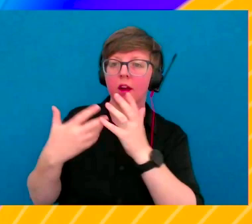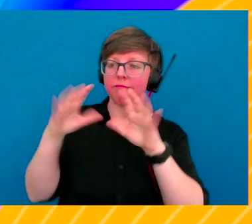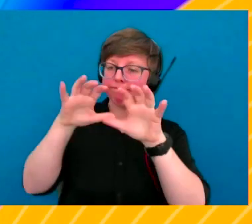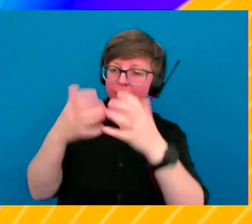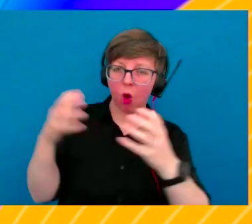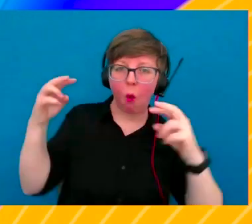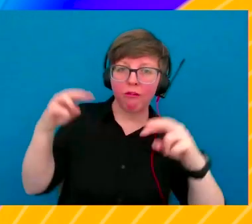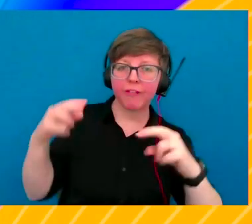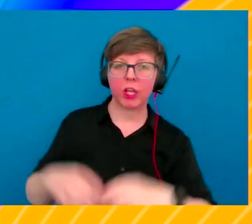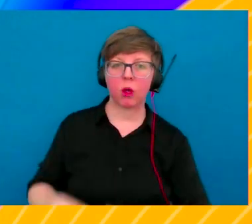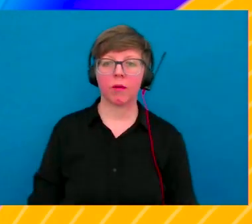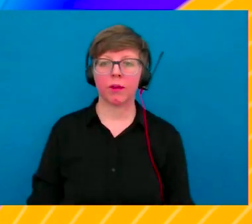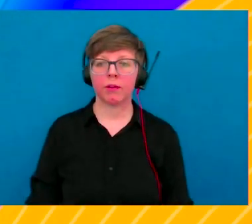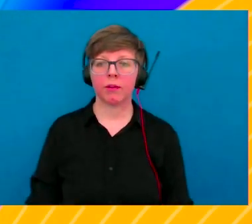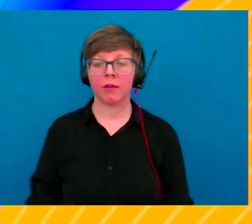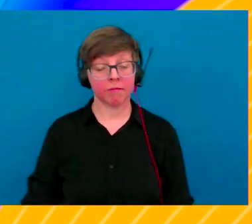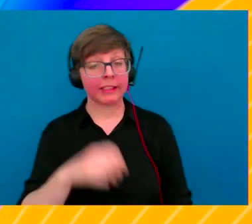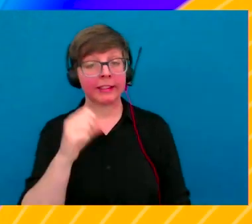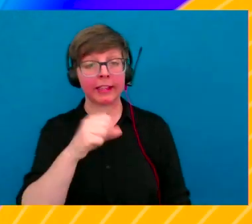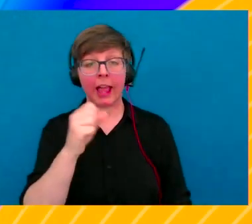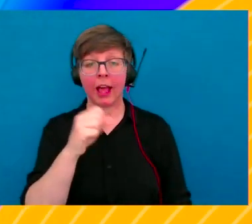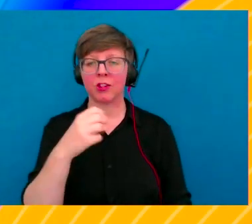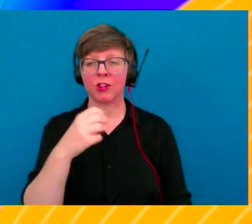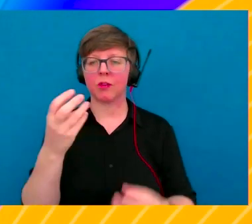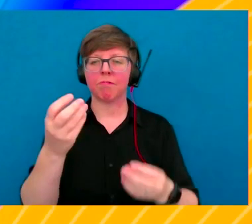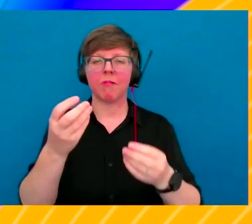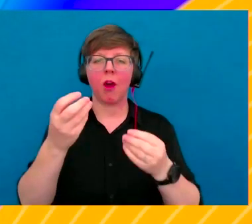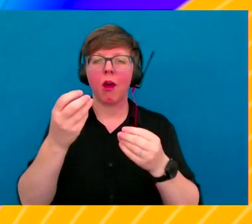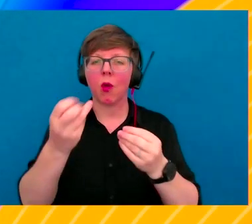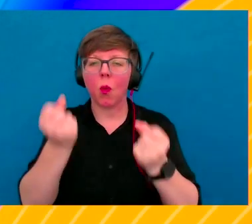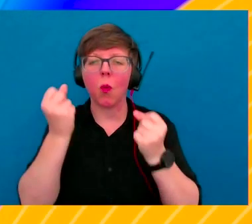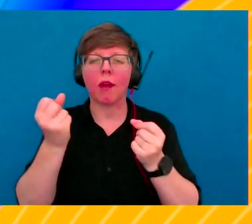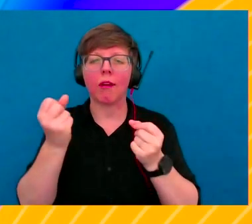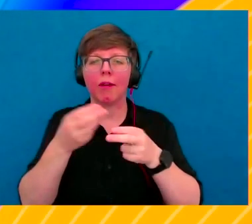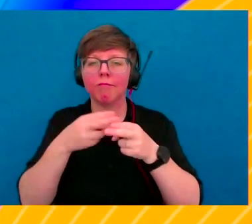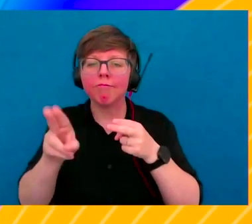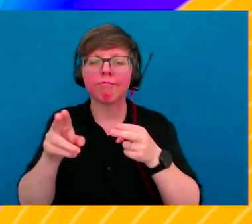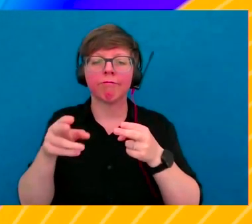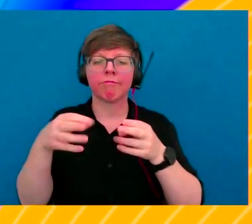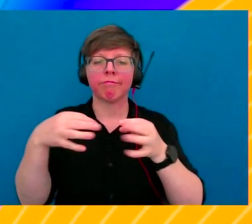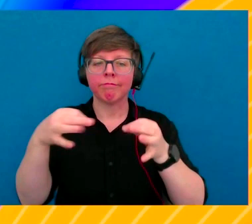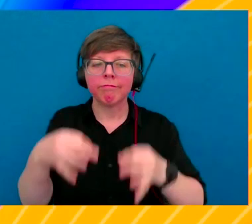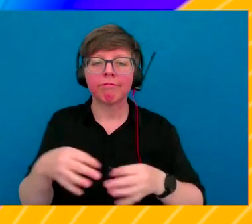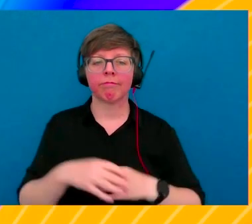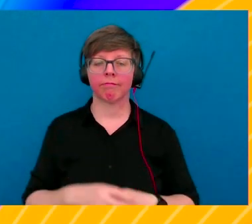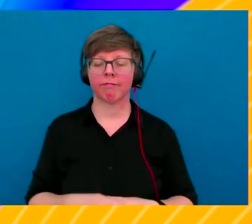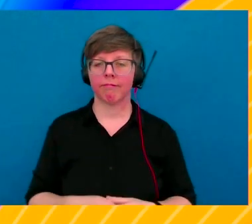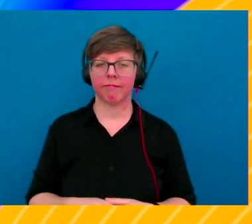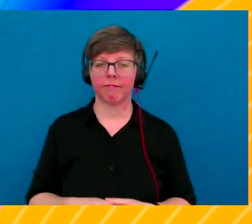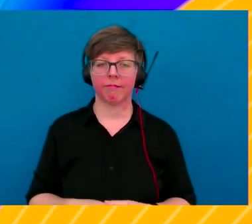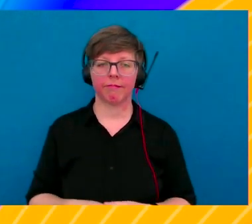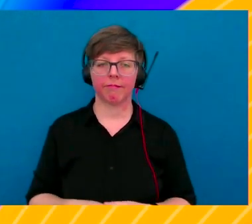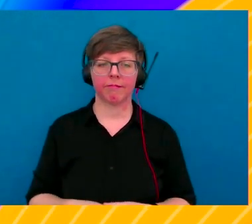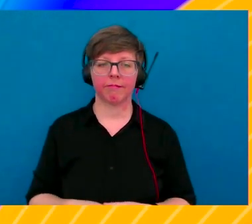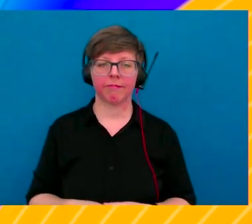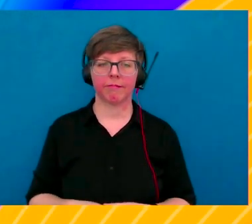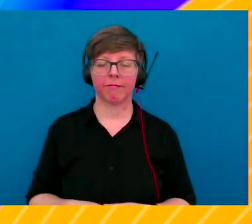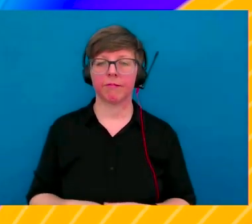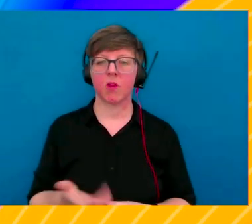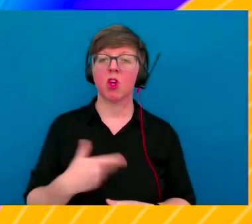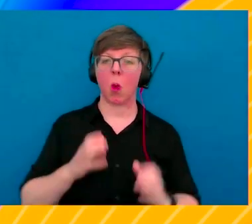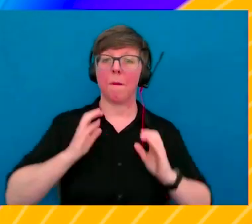me just give you a quick overview here, and we'll jump into a demo. So, like I said, business users are defining their